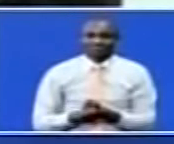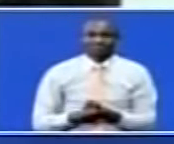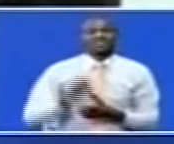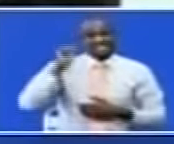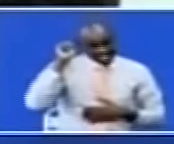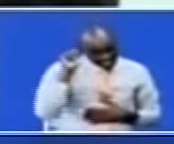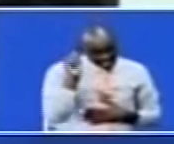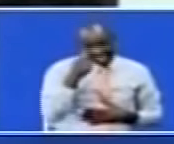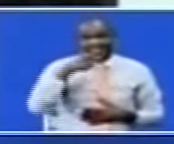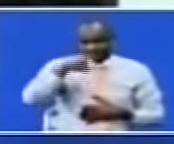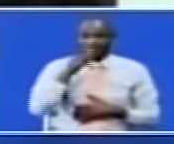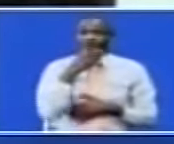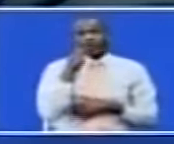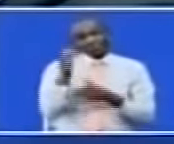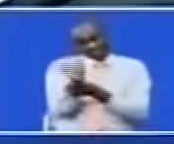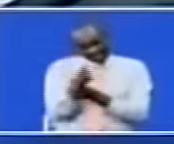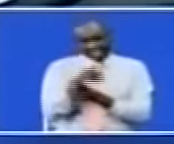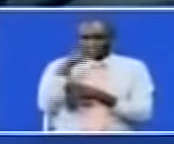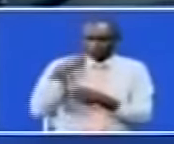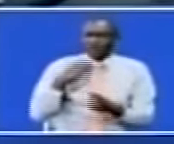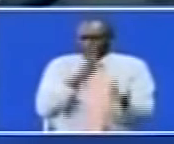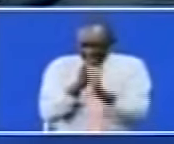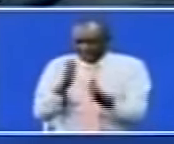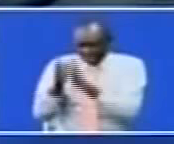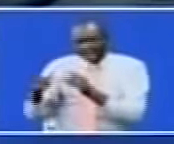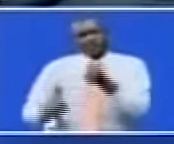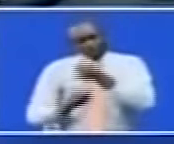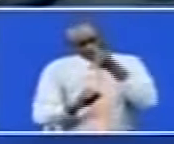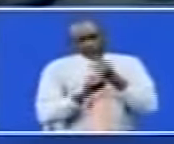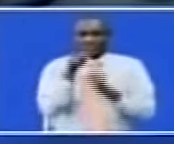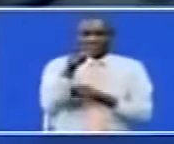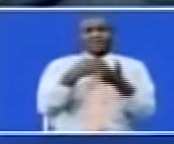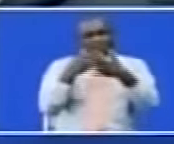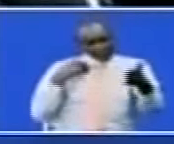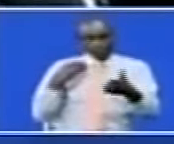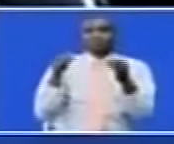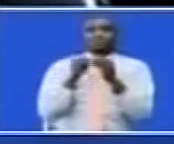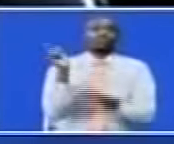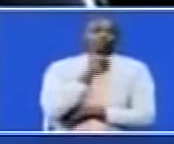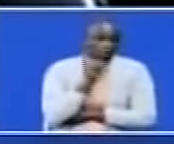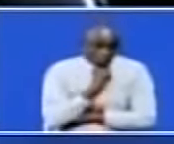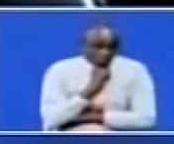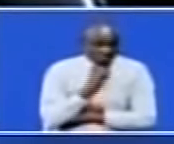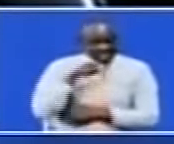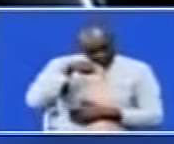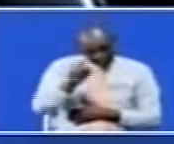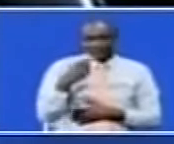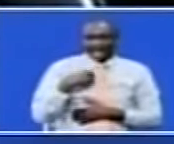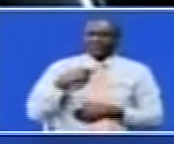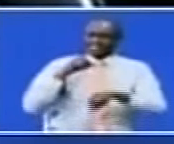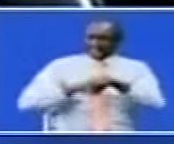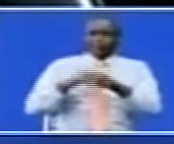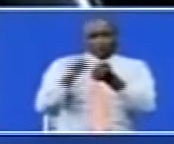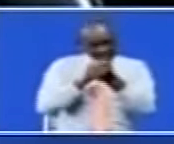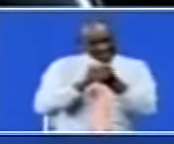Kenya spent the better part of Thursday to crystallize support on her case before the Assembly of State Parties. The country faces a critical moment